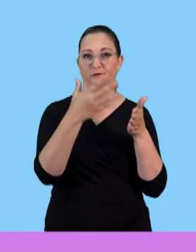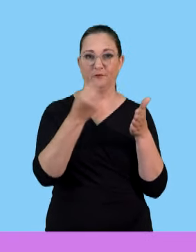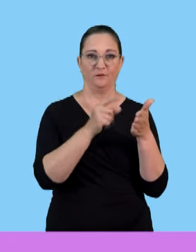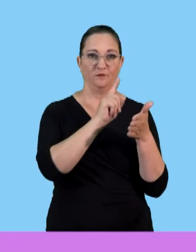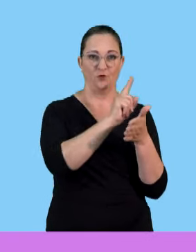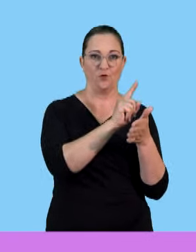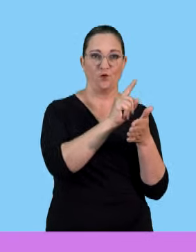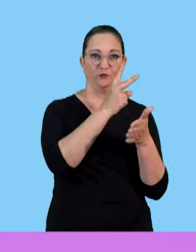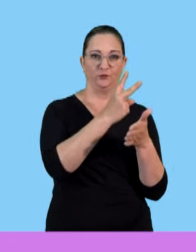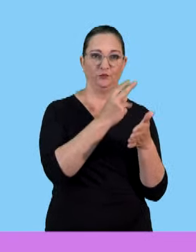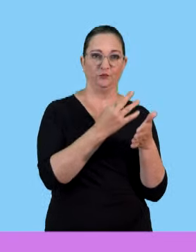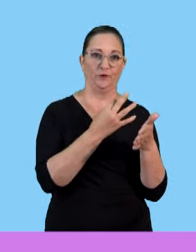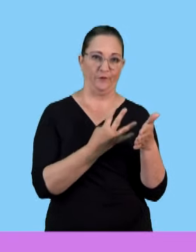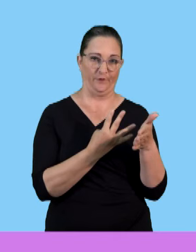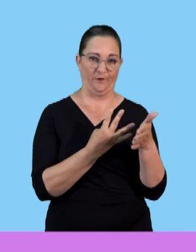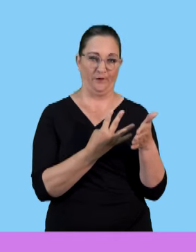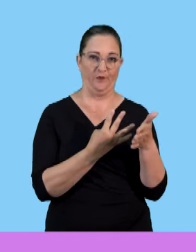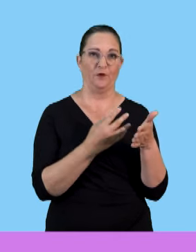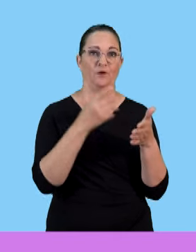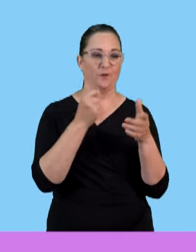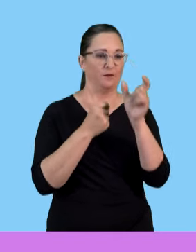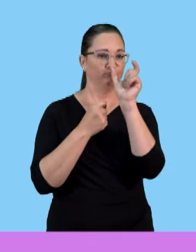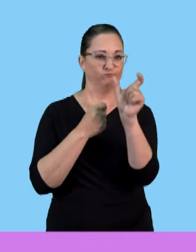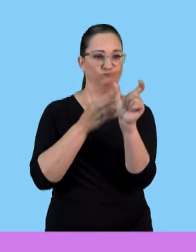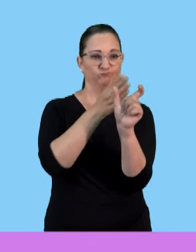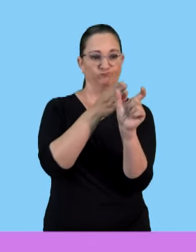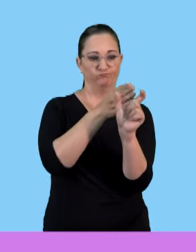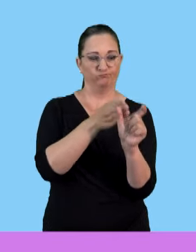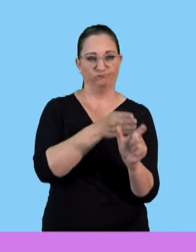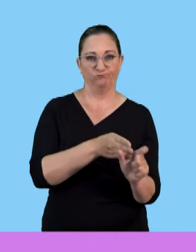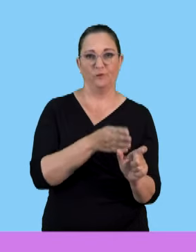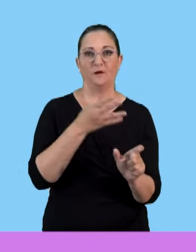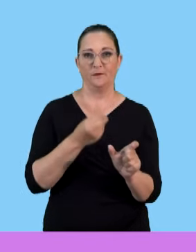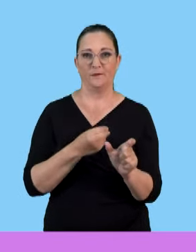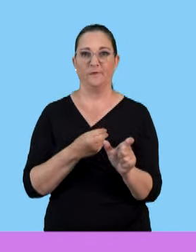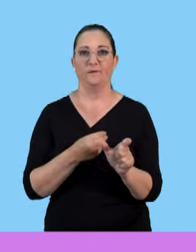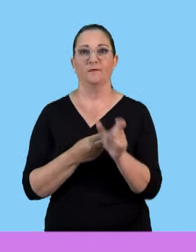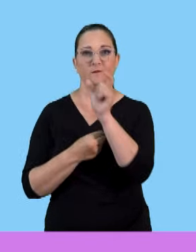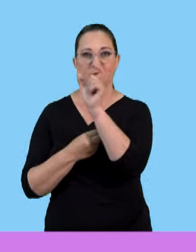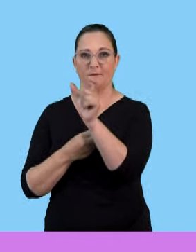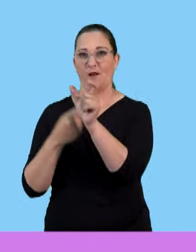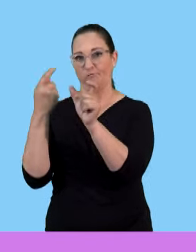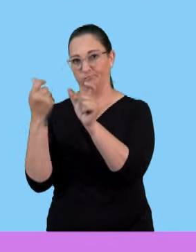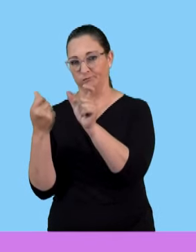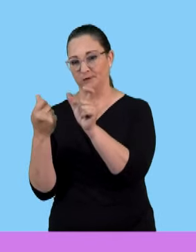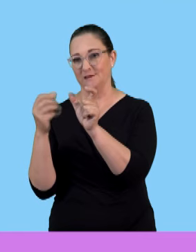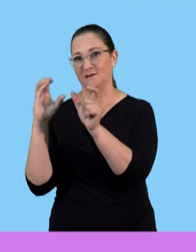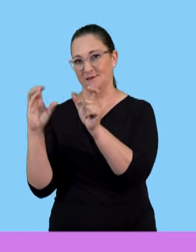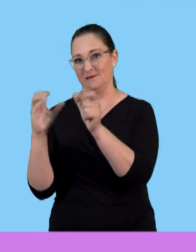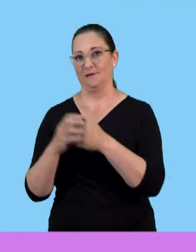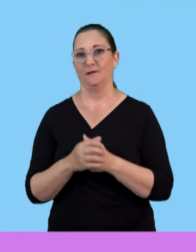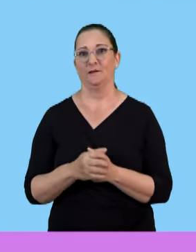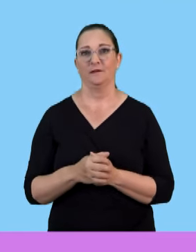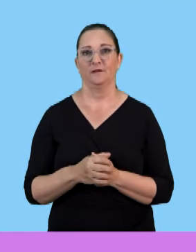our blocks, 1 up to 4. We have our sliding scale. We have the cost. It's given in cents because